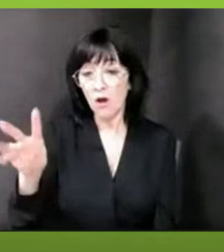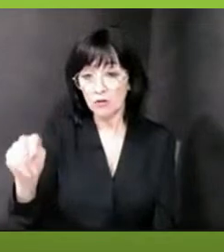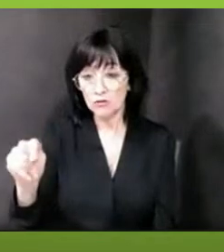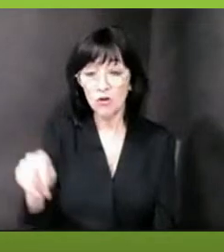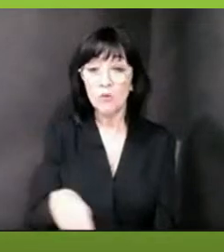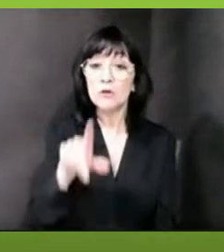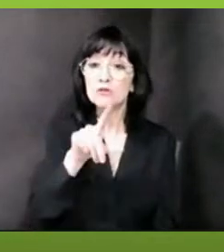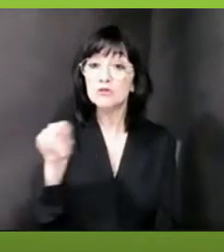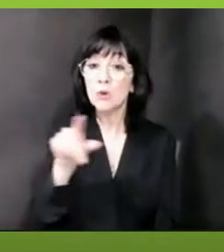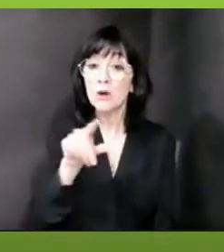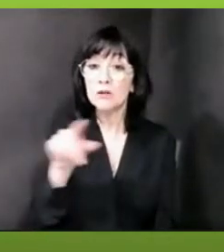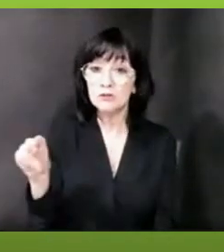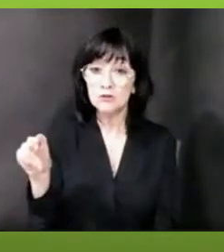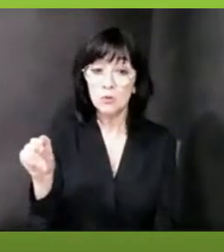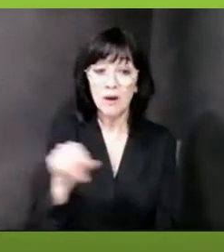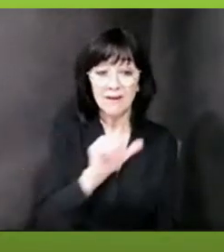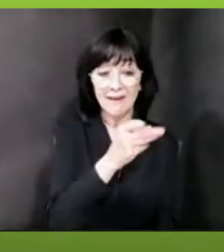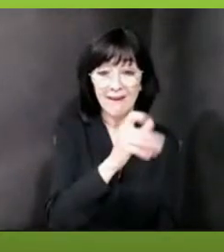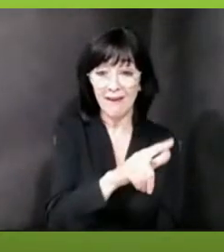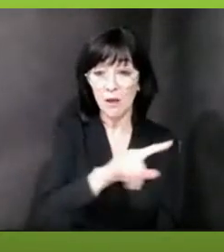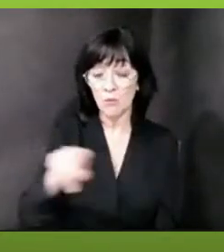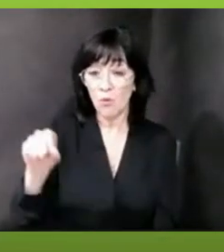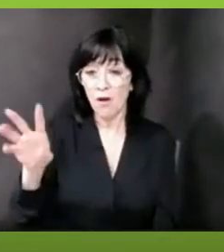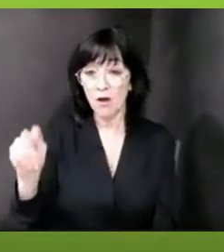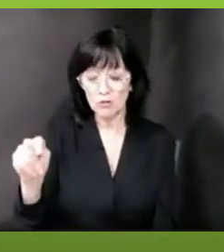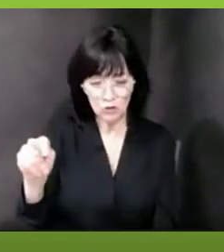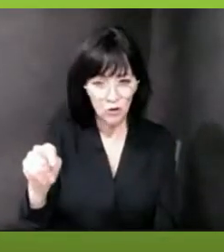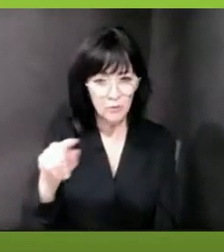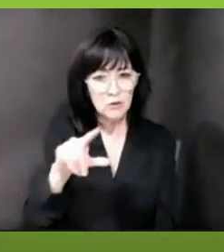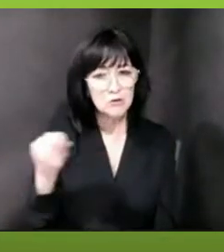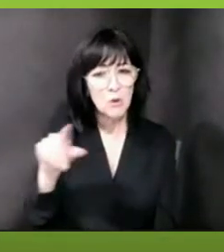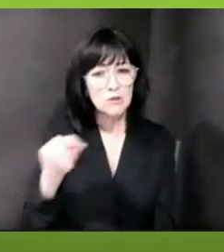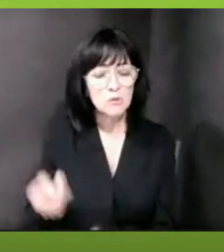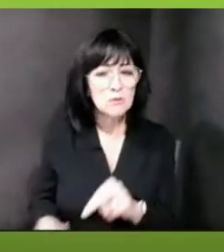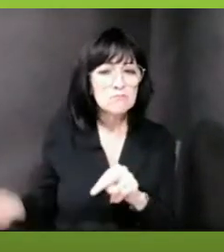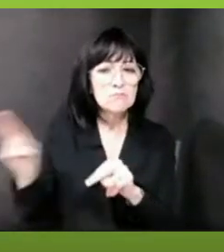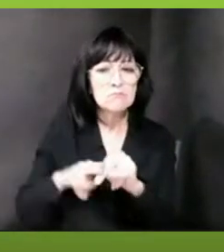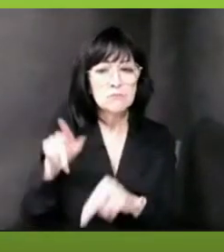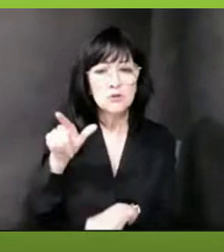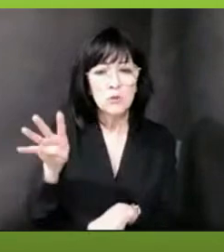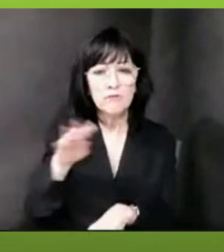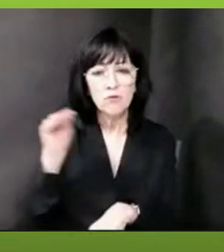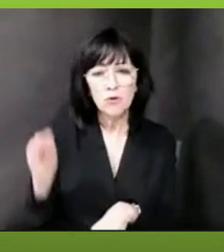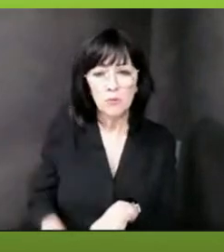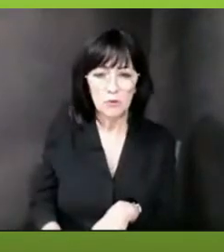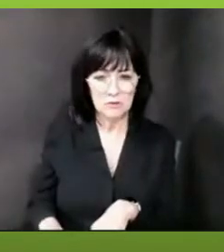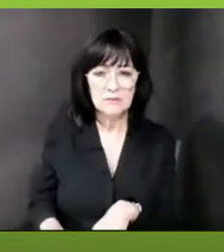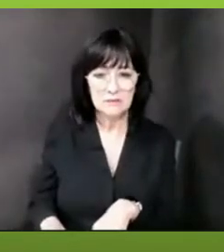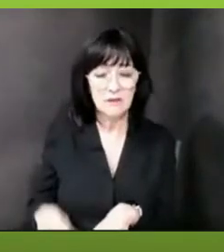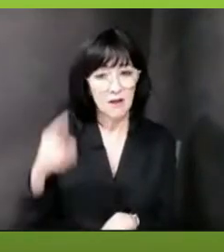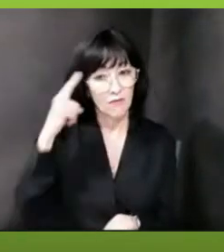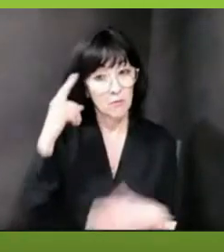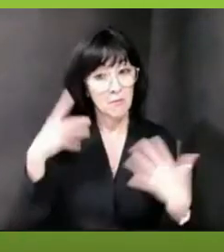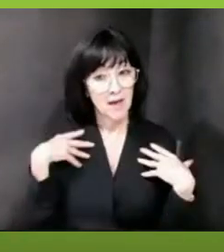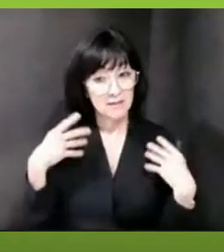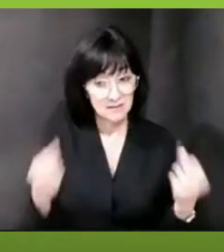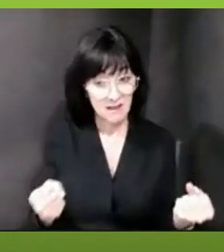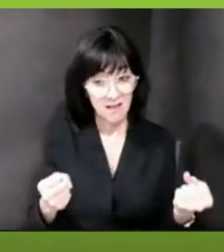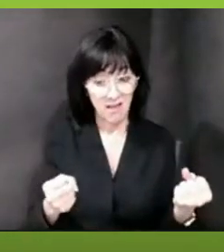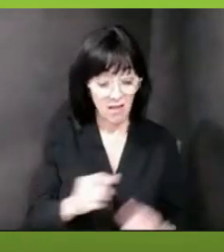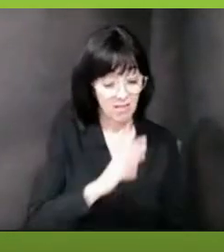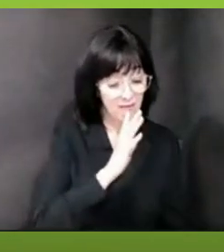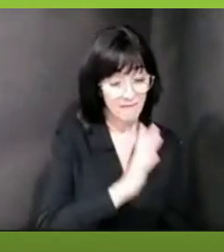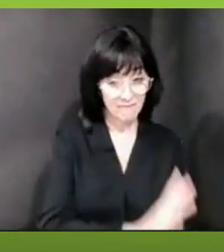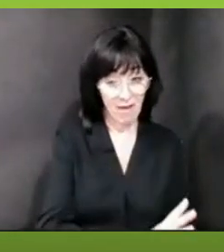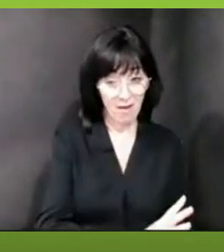saw was a 24% increase in emergency room visits for mental health purposes for children 5 to 11 years